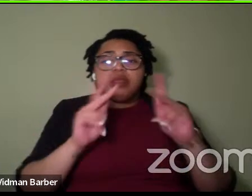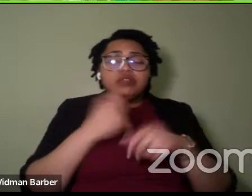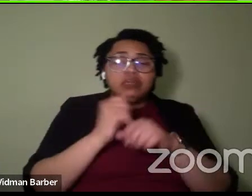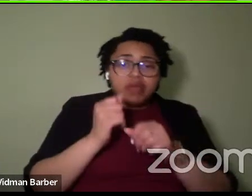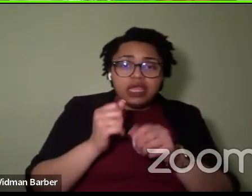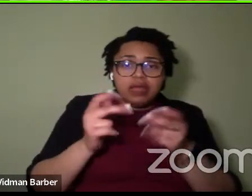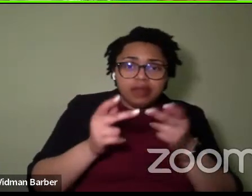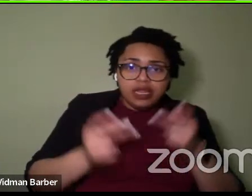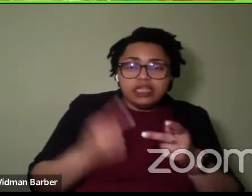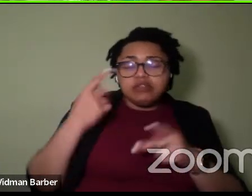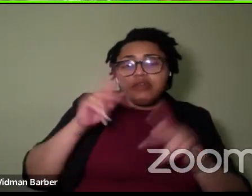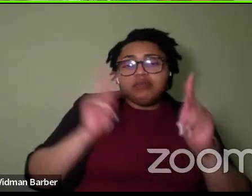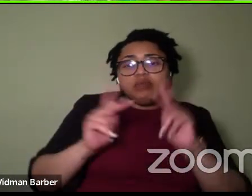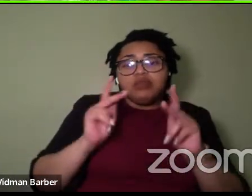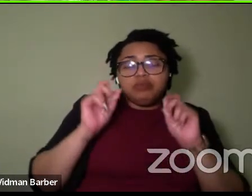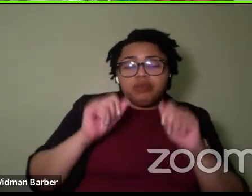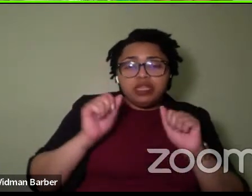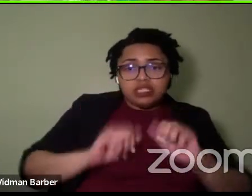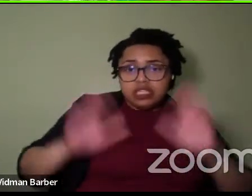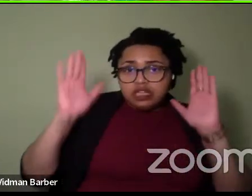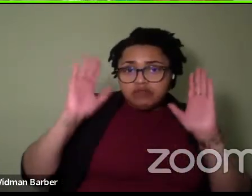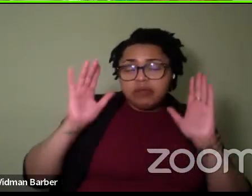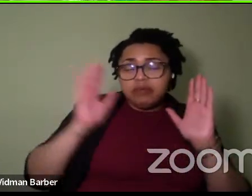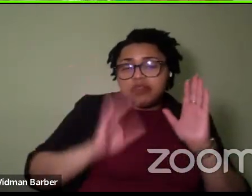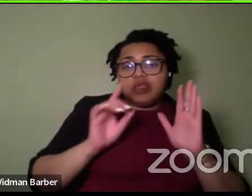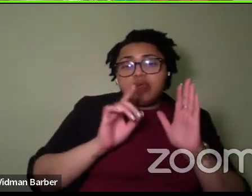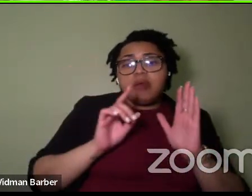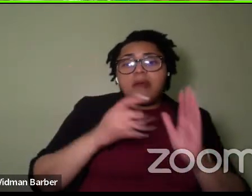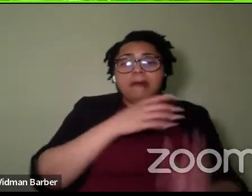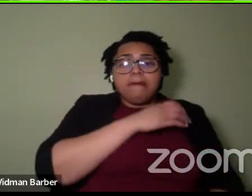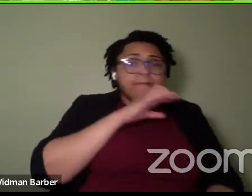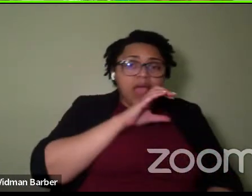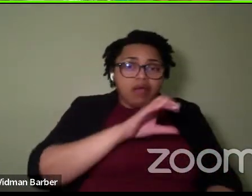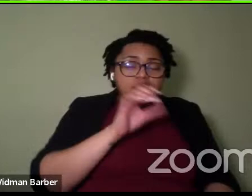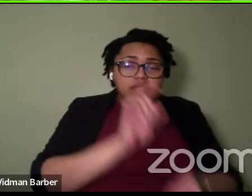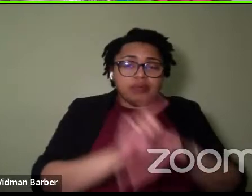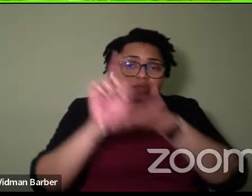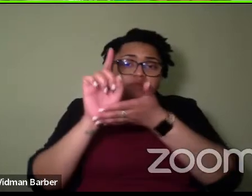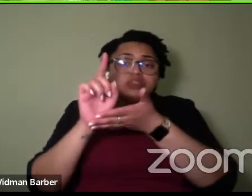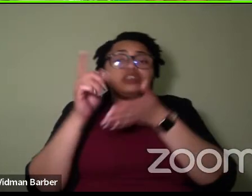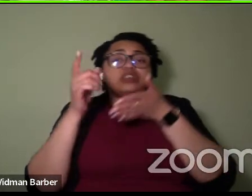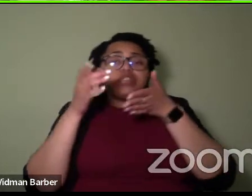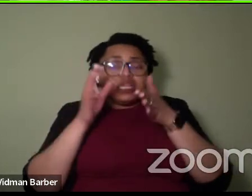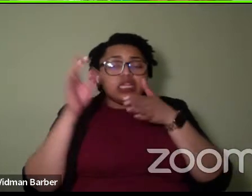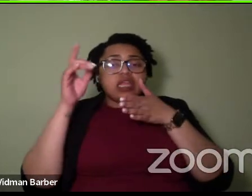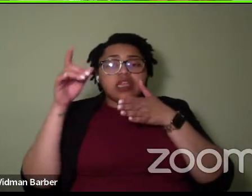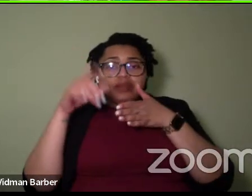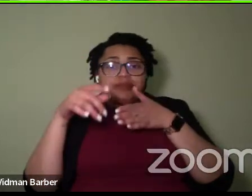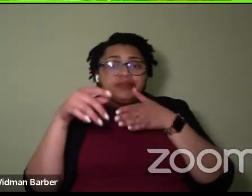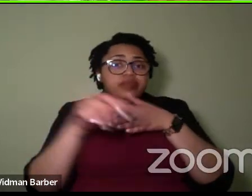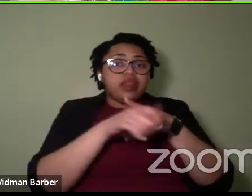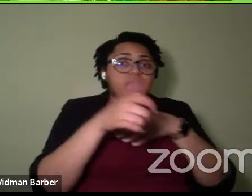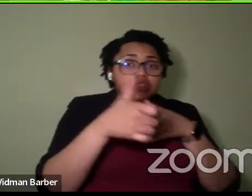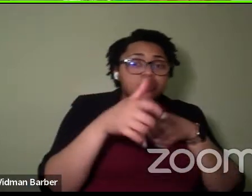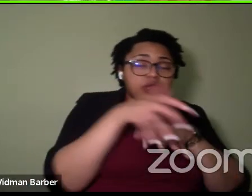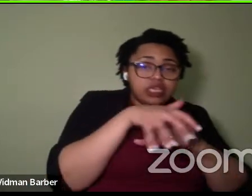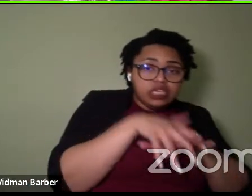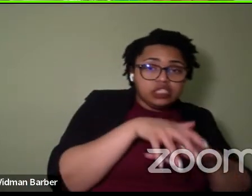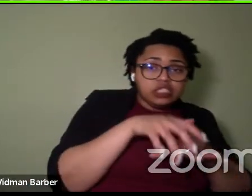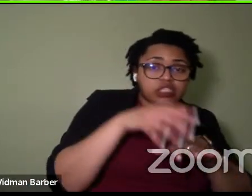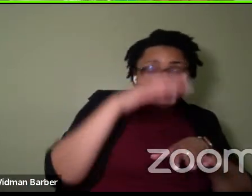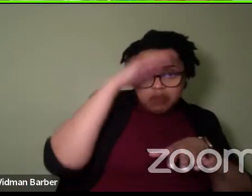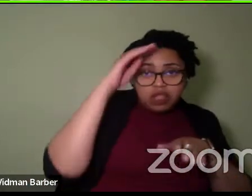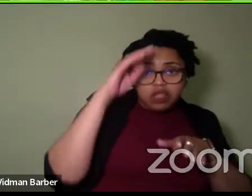be willing to give up their power and privilege, to let these voices lead their own research so that we are stopped